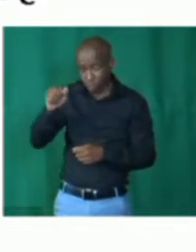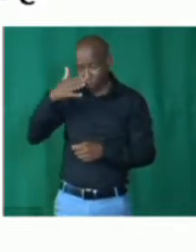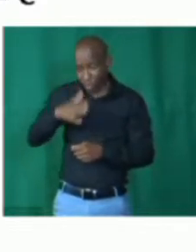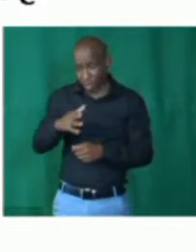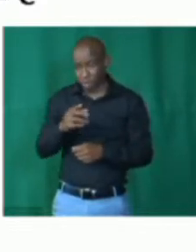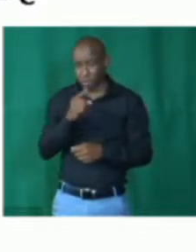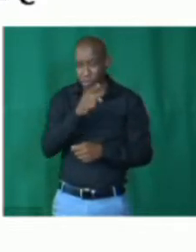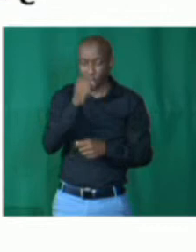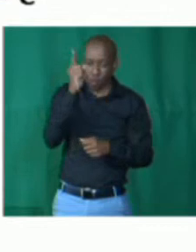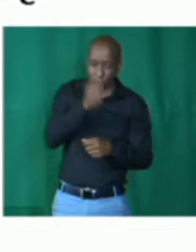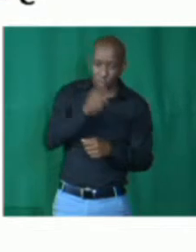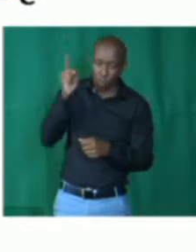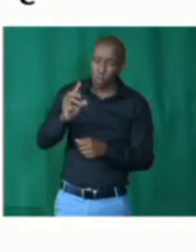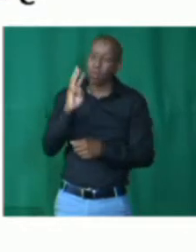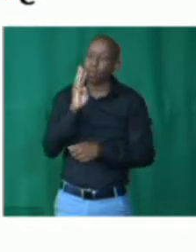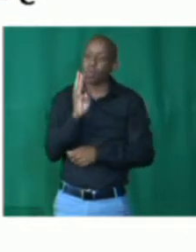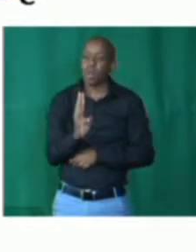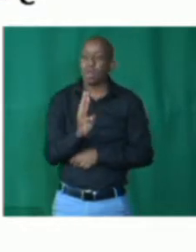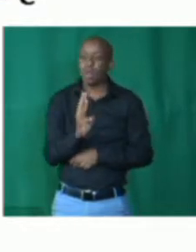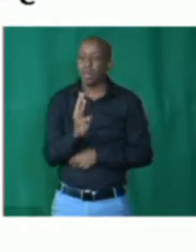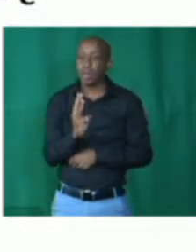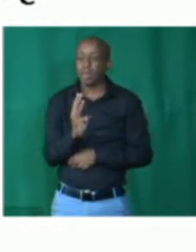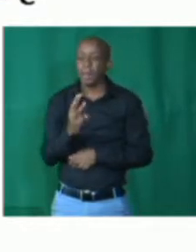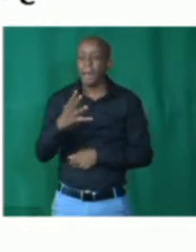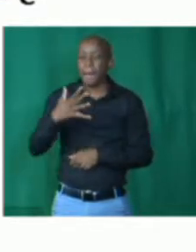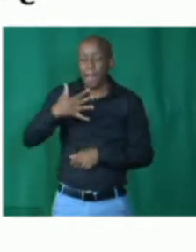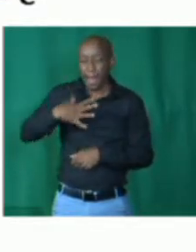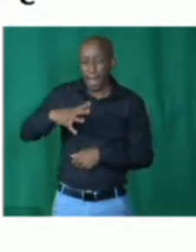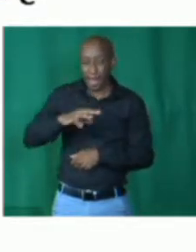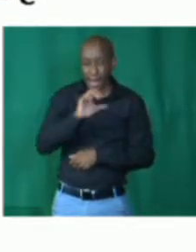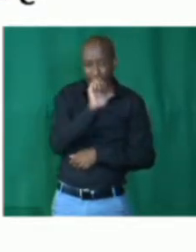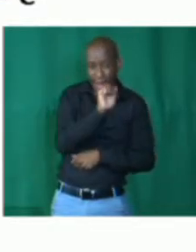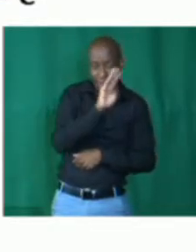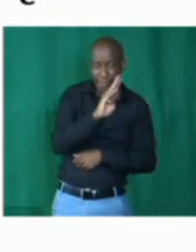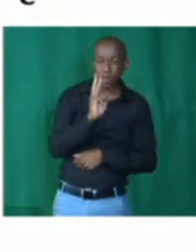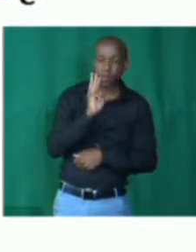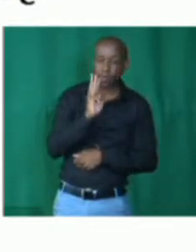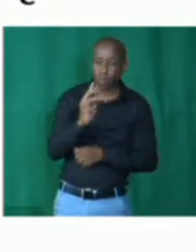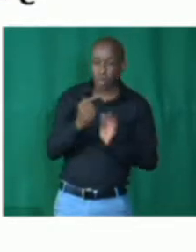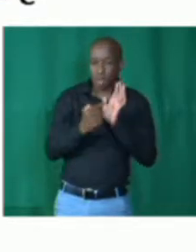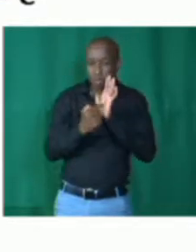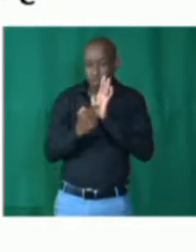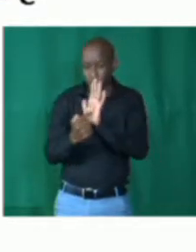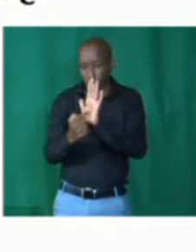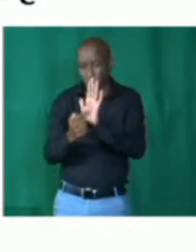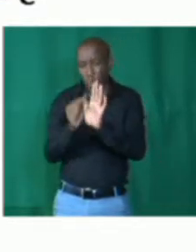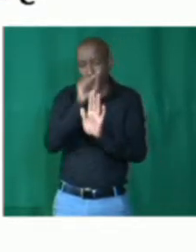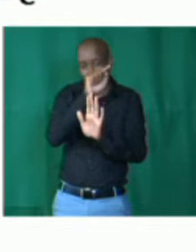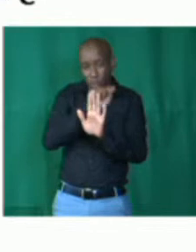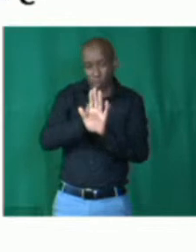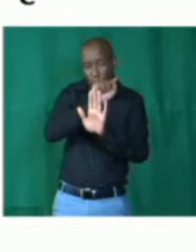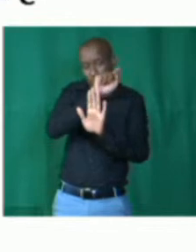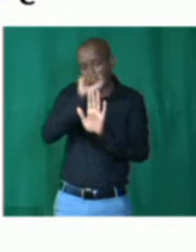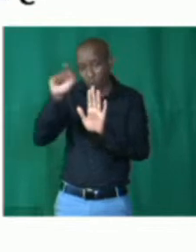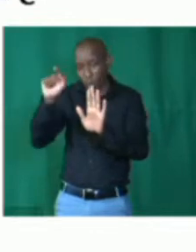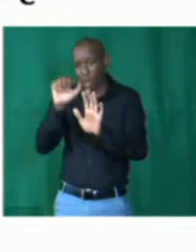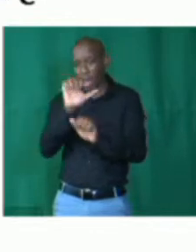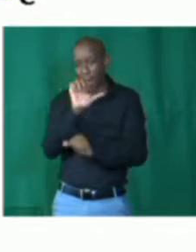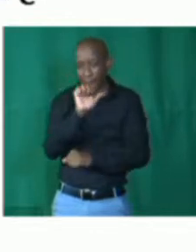2, the square root cancel that 2, then we have AP is equals to what? The square root of AC